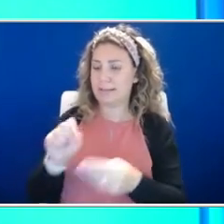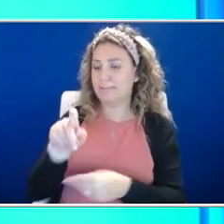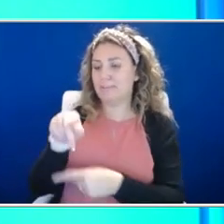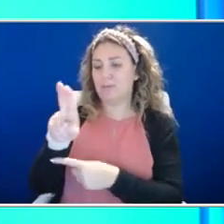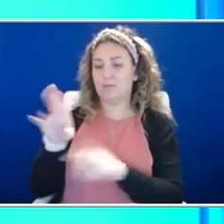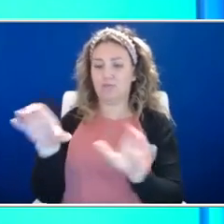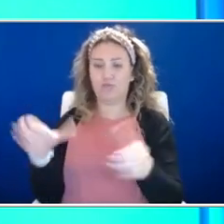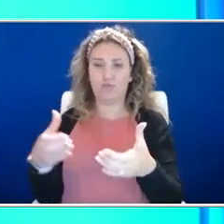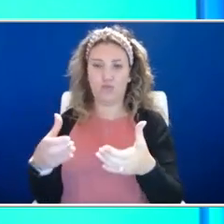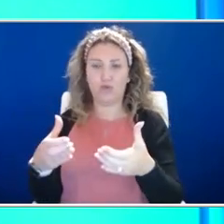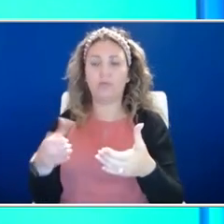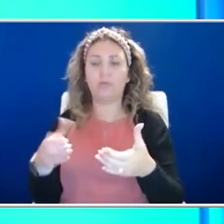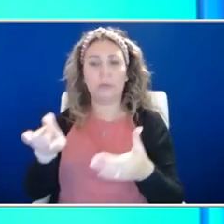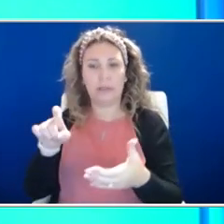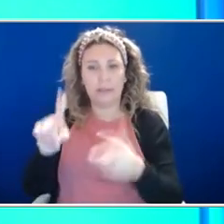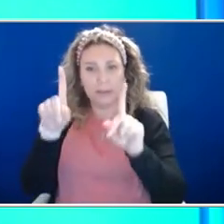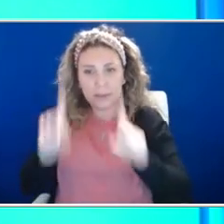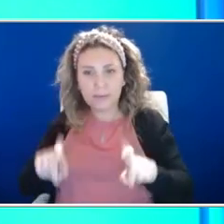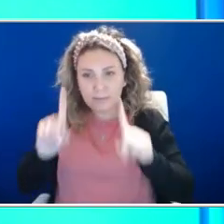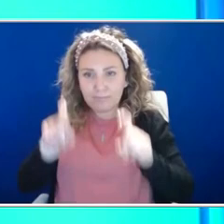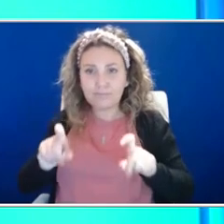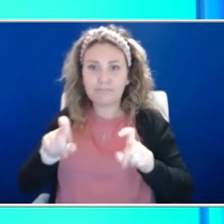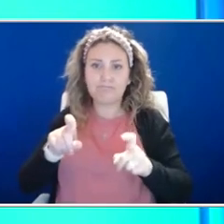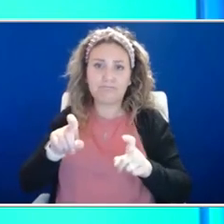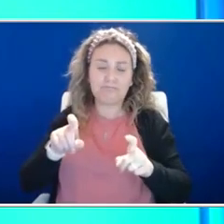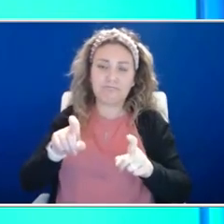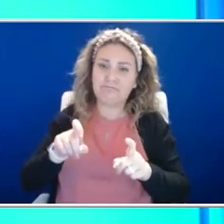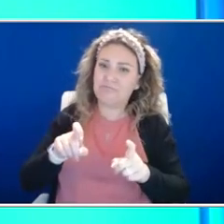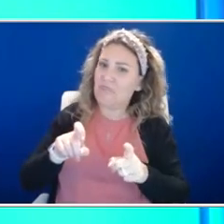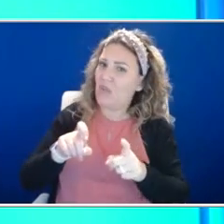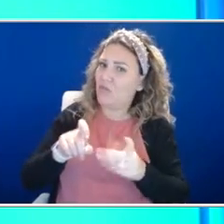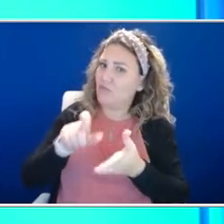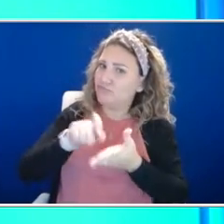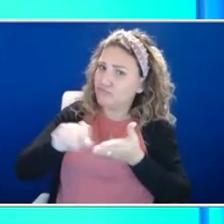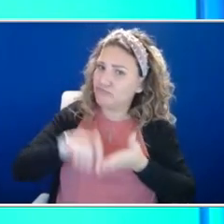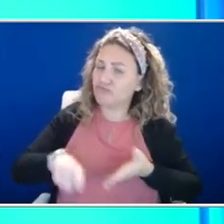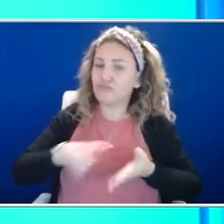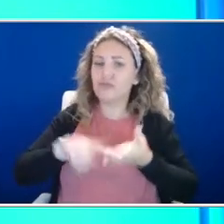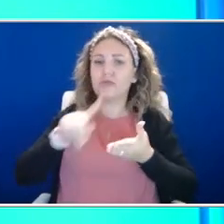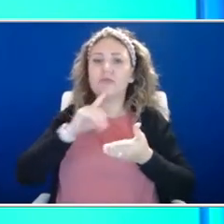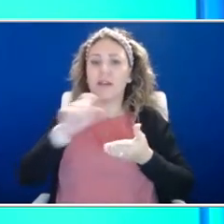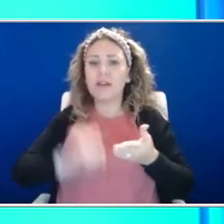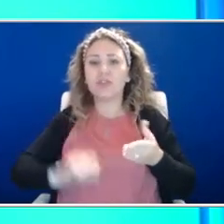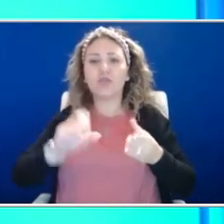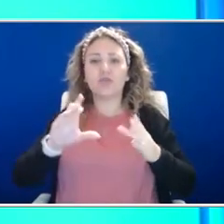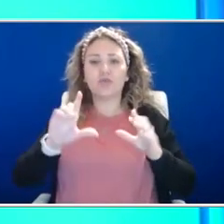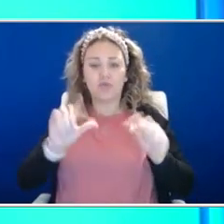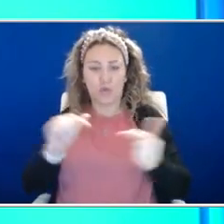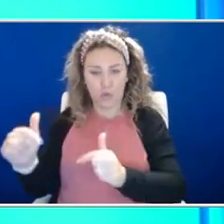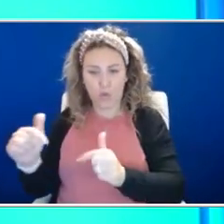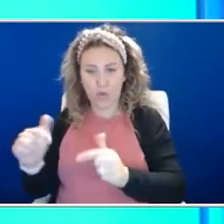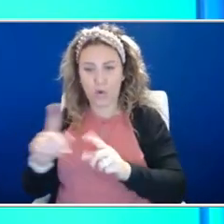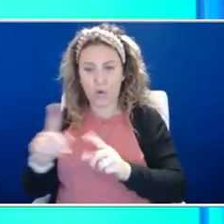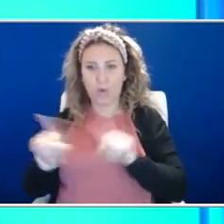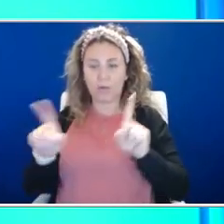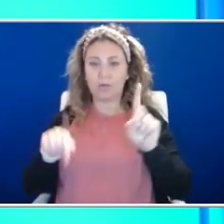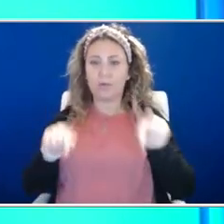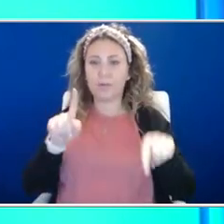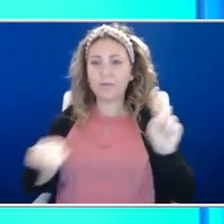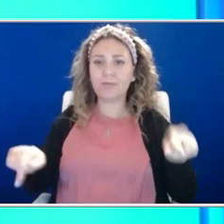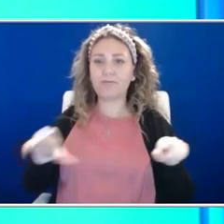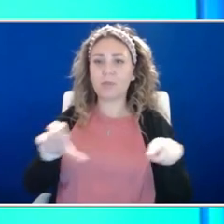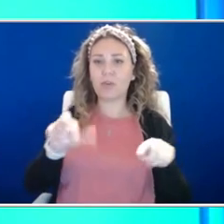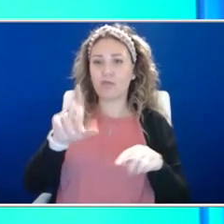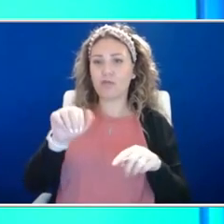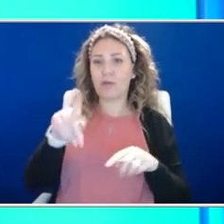that has been tested in the literature, like, age group, different people who fall into different serum creatinine groups, we also